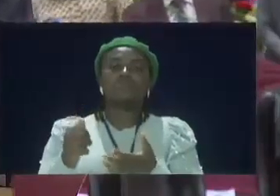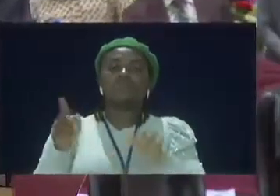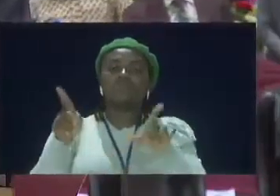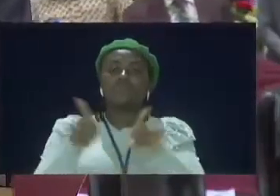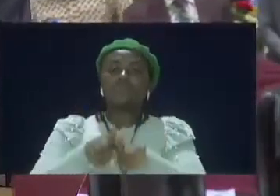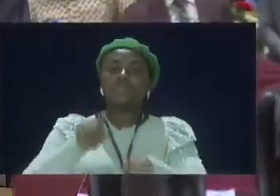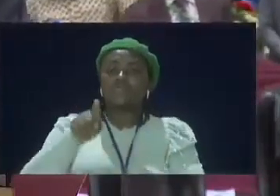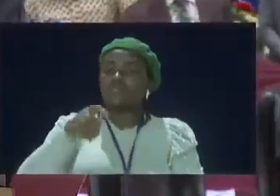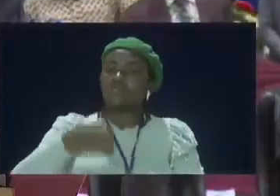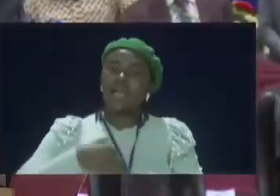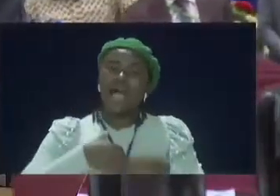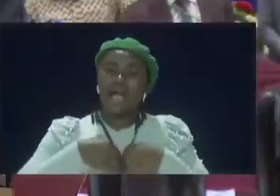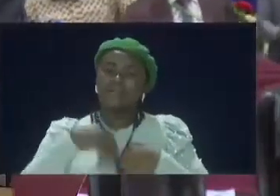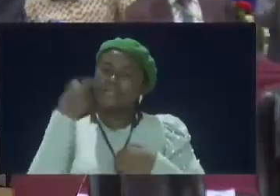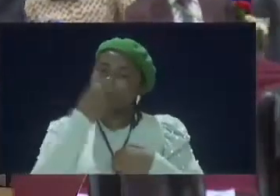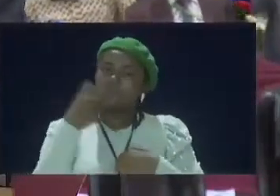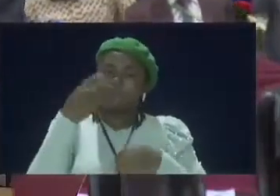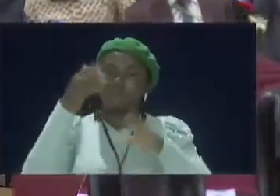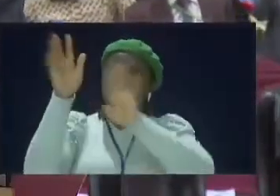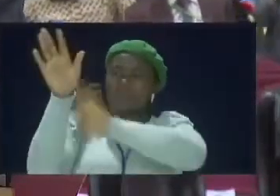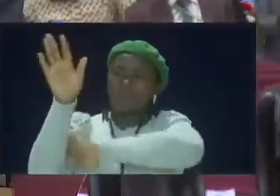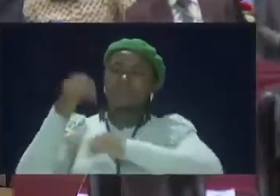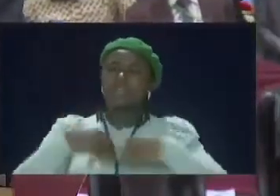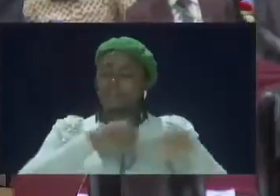have spoken, God has done it.